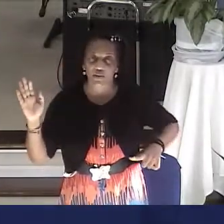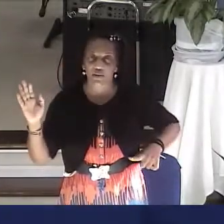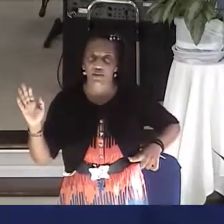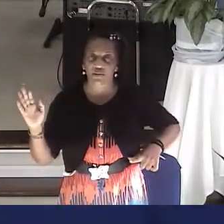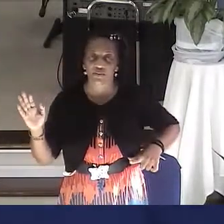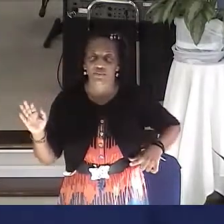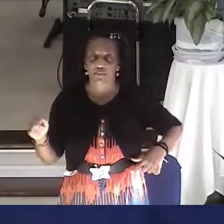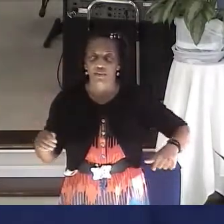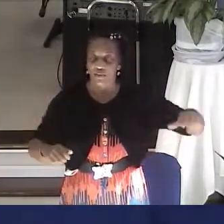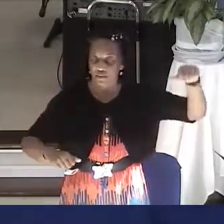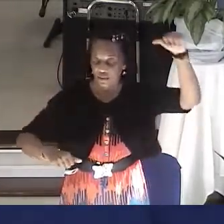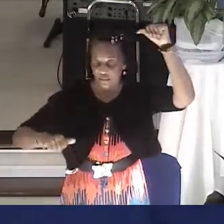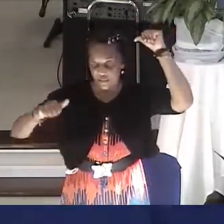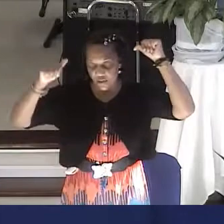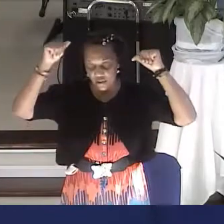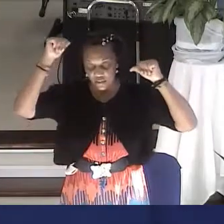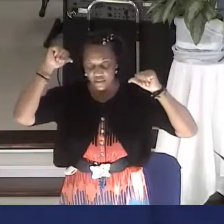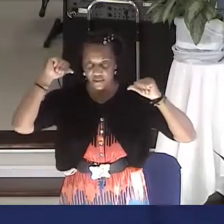has anointed me.